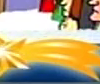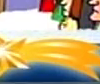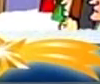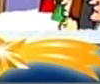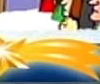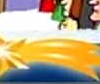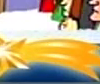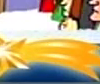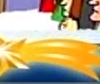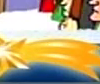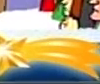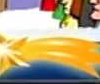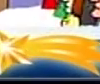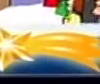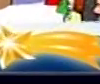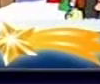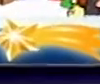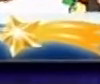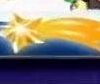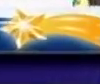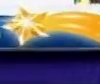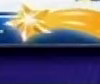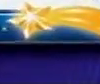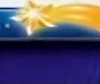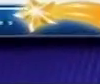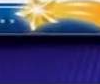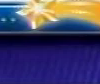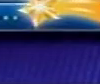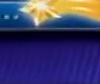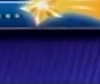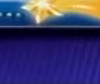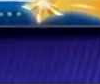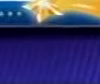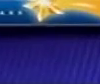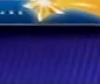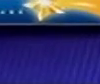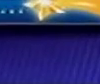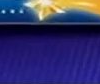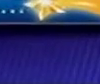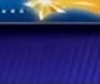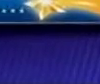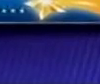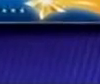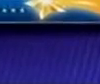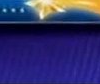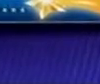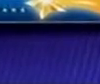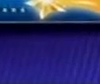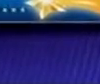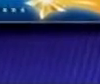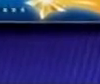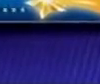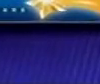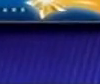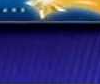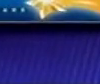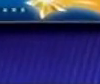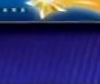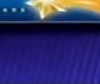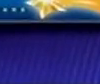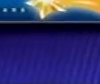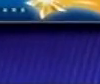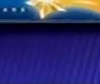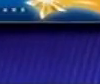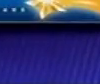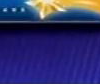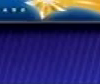Just come to Jesus. Jesus is loving. And immediately you just say, Jesus, I love you. He too will love you. And whatever bad thing you